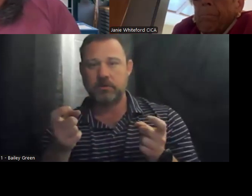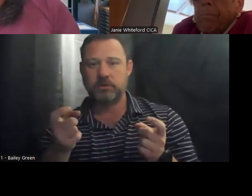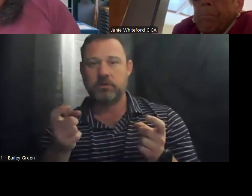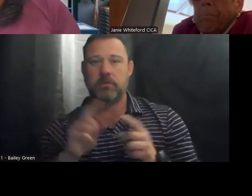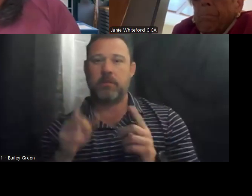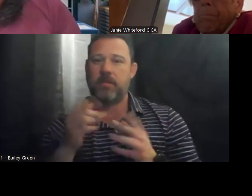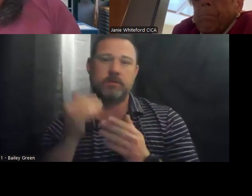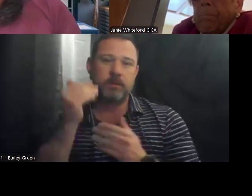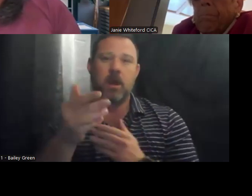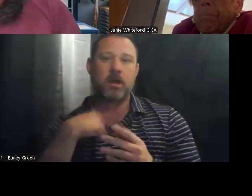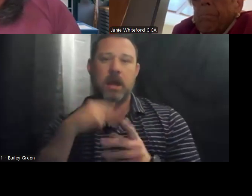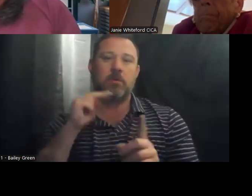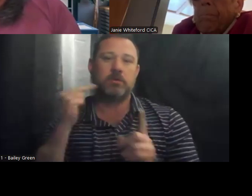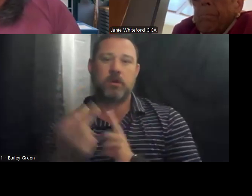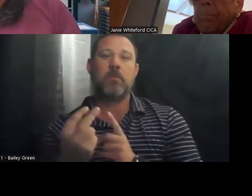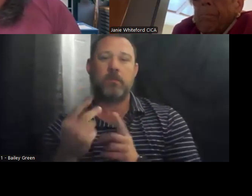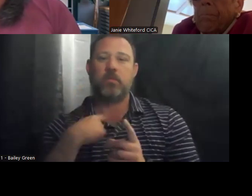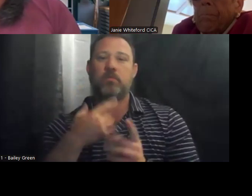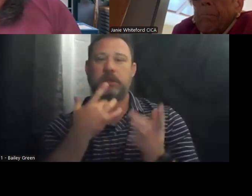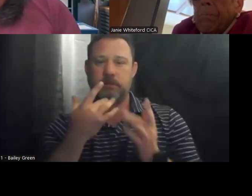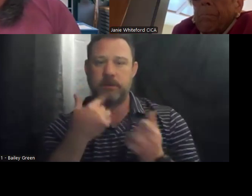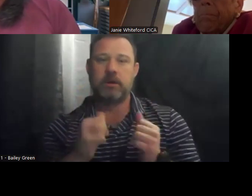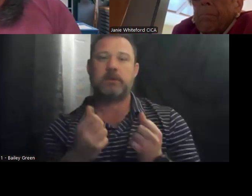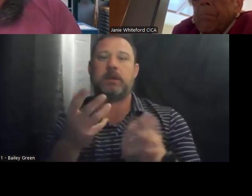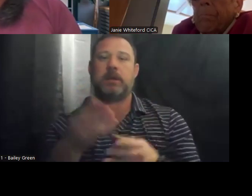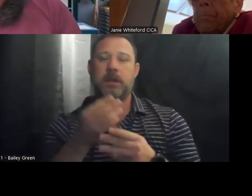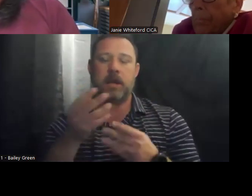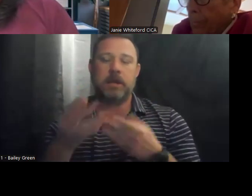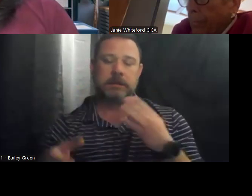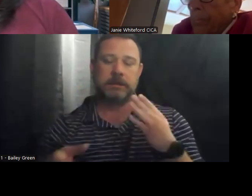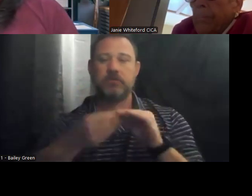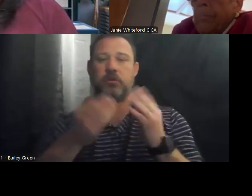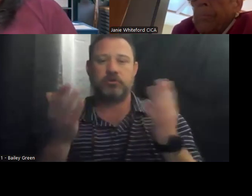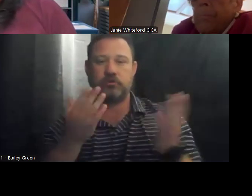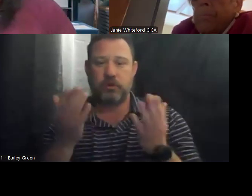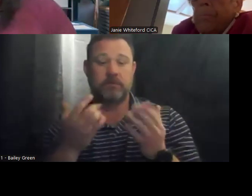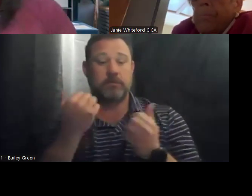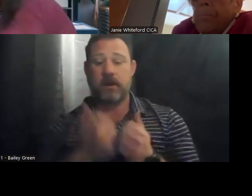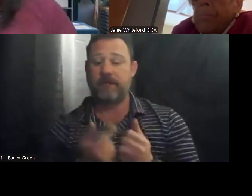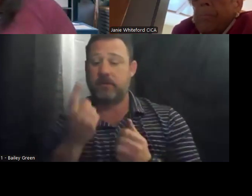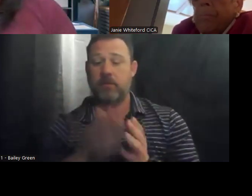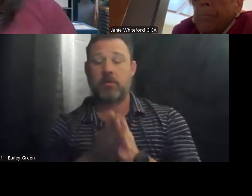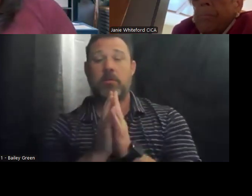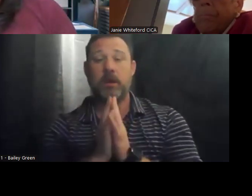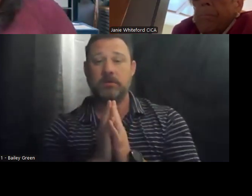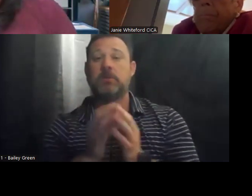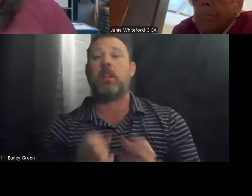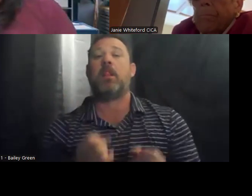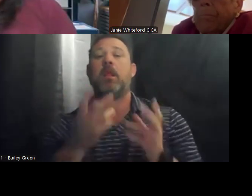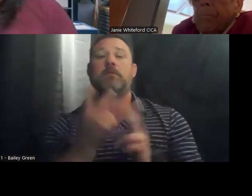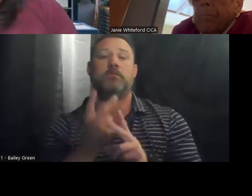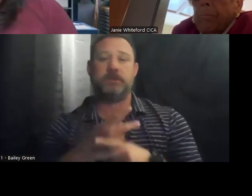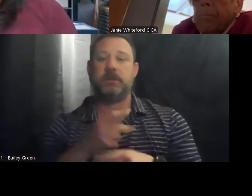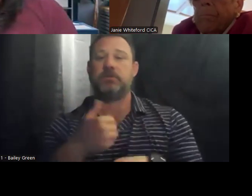it's beyond our scope. We're desperately trying to get additional services, but every time we request something, there are lots of procedures in